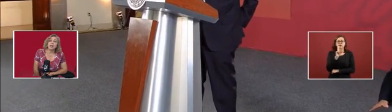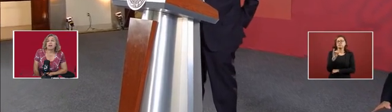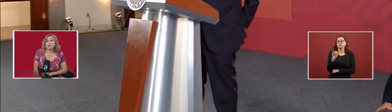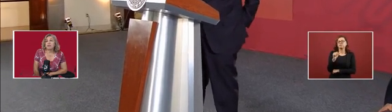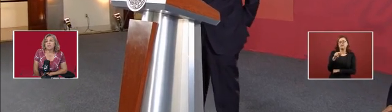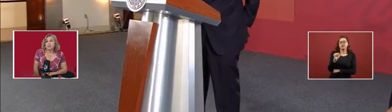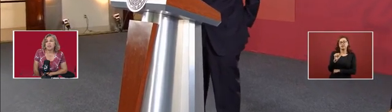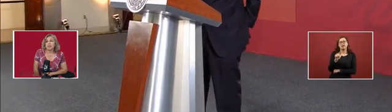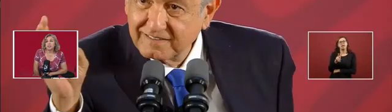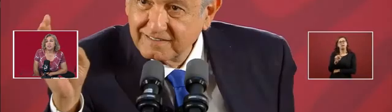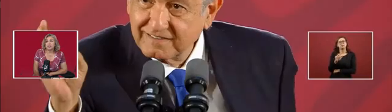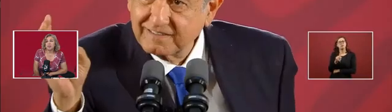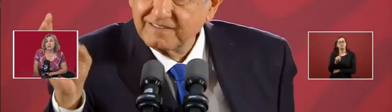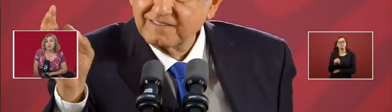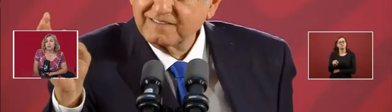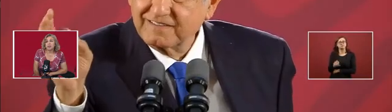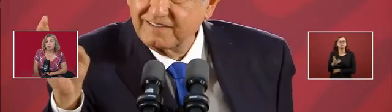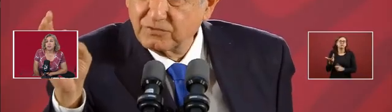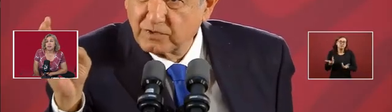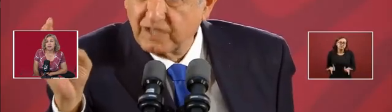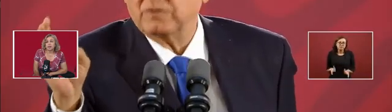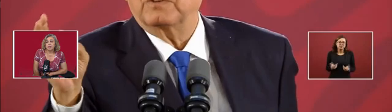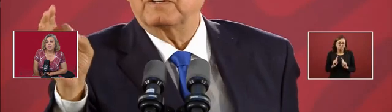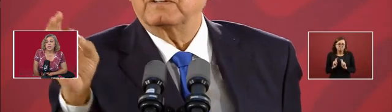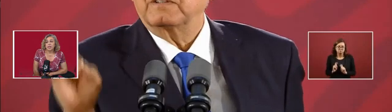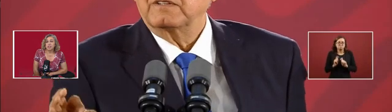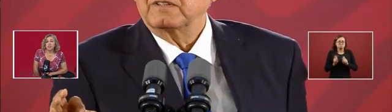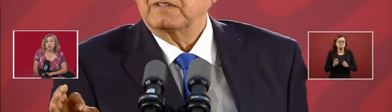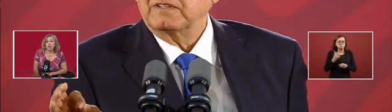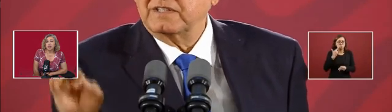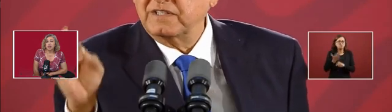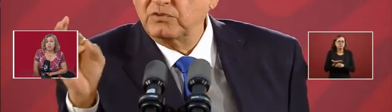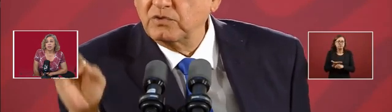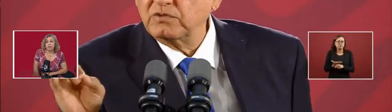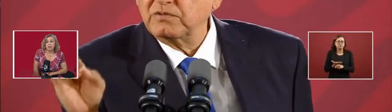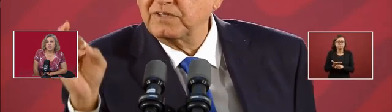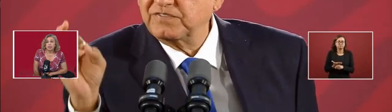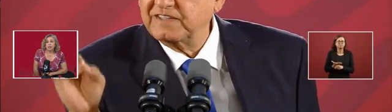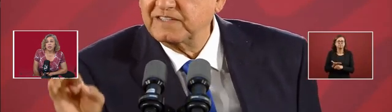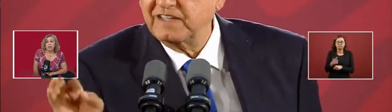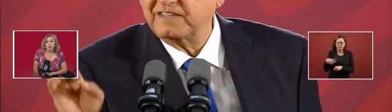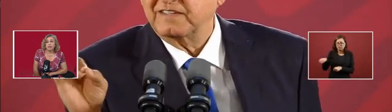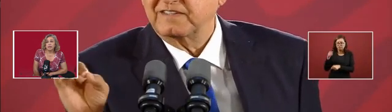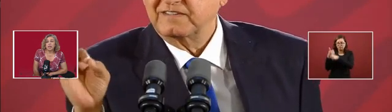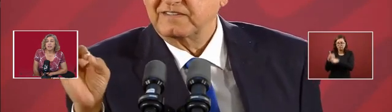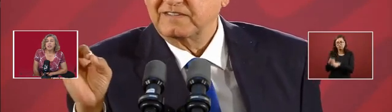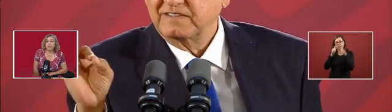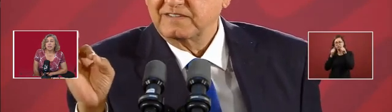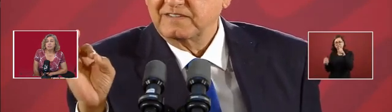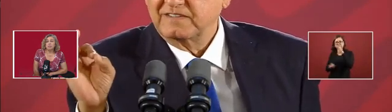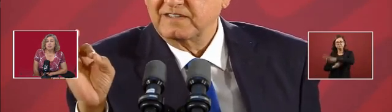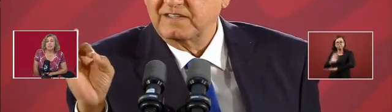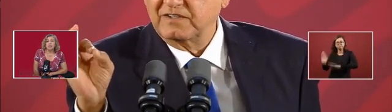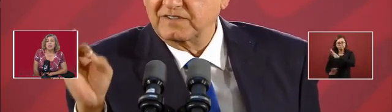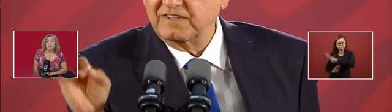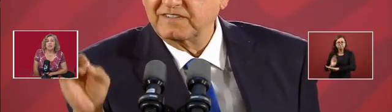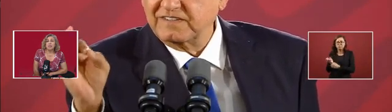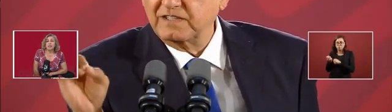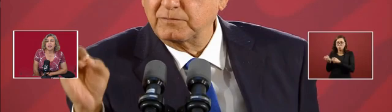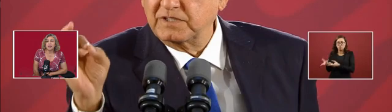muchas, There's a lot tramas. of people that, in general, that are, Hay que we have to keep